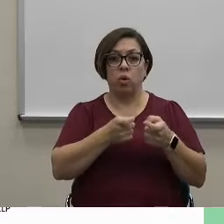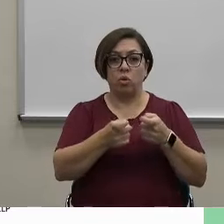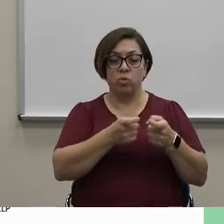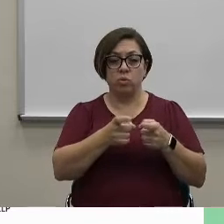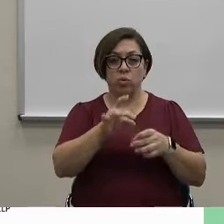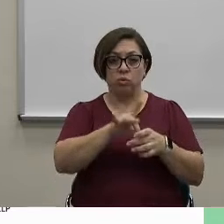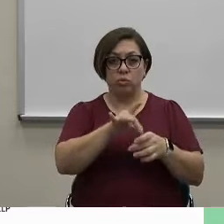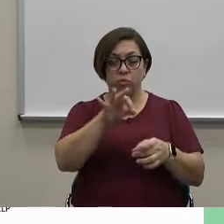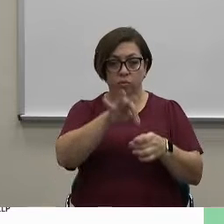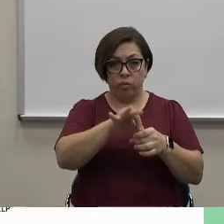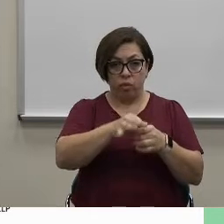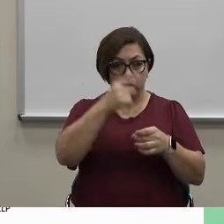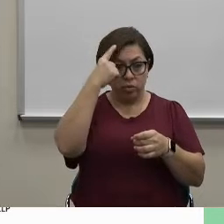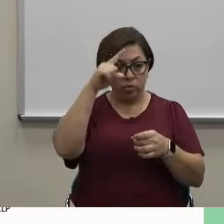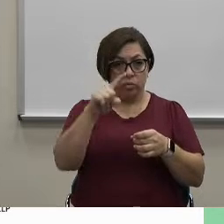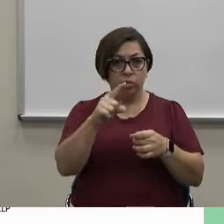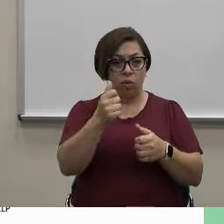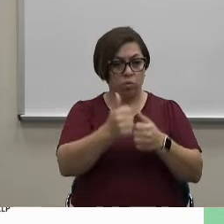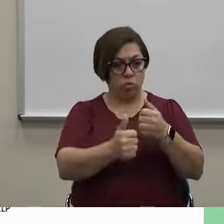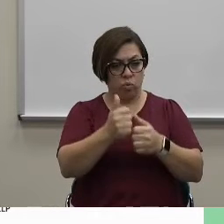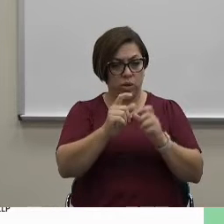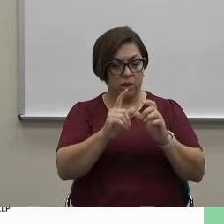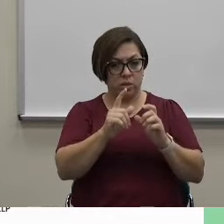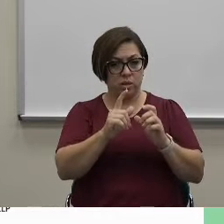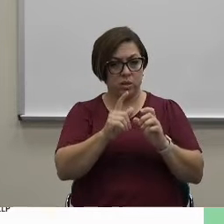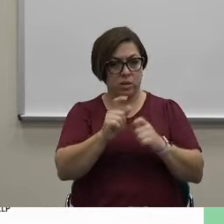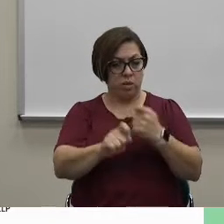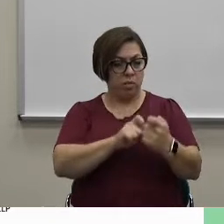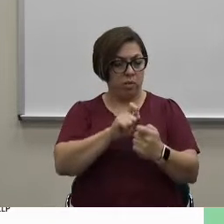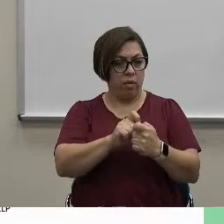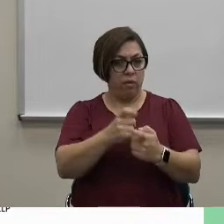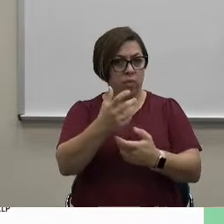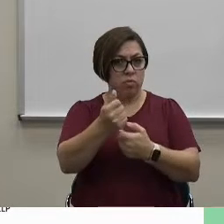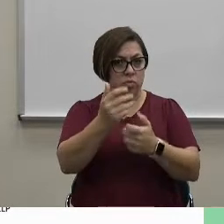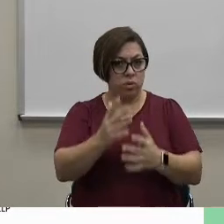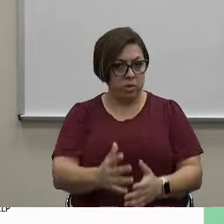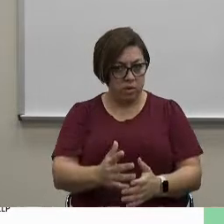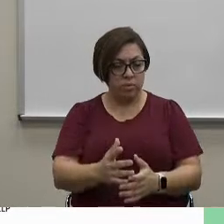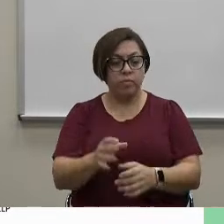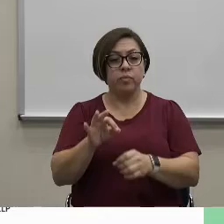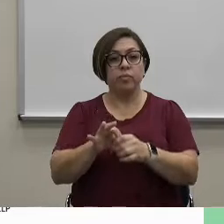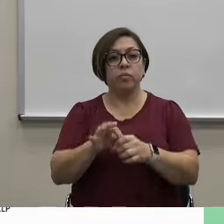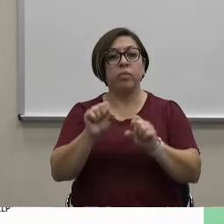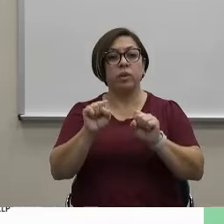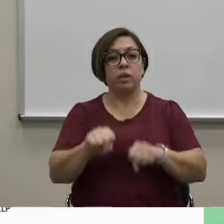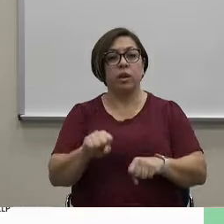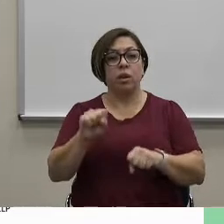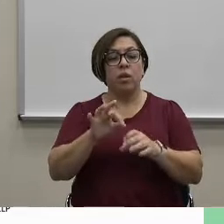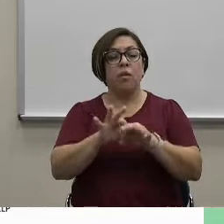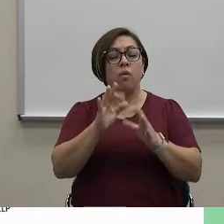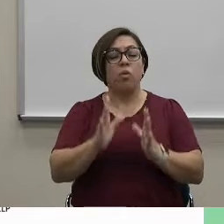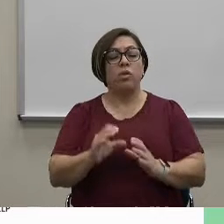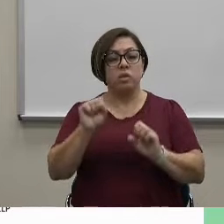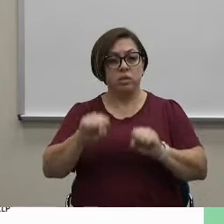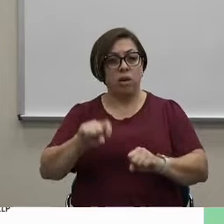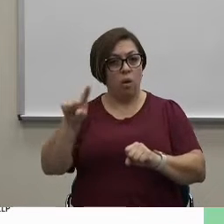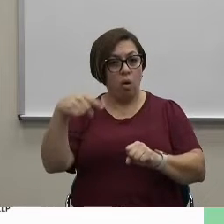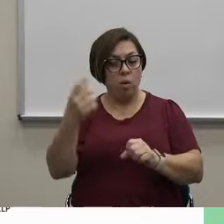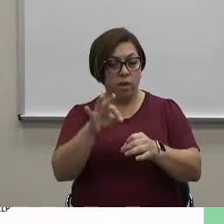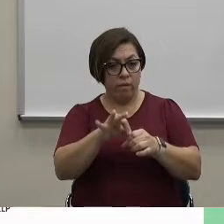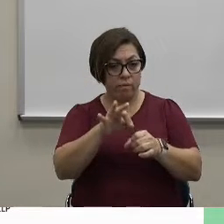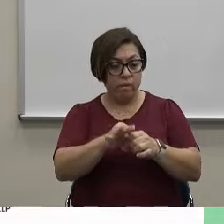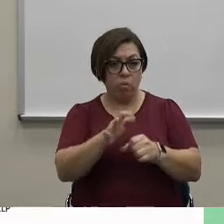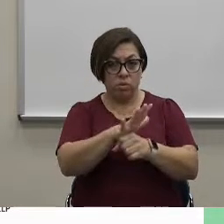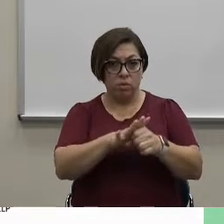able to vote for a particular district, for a particular trustee, as voters can only vote for those candidates in the district where they live.